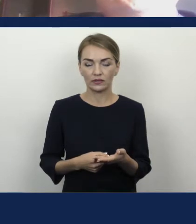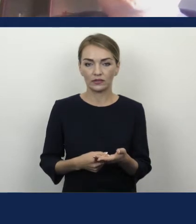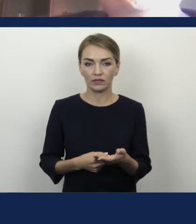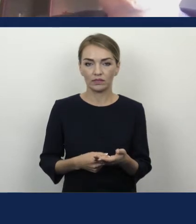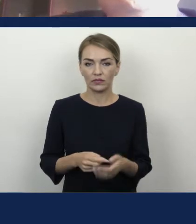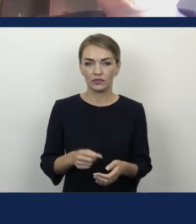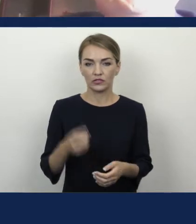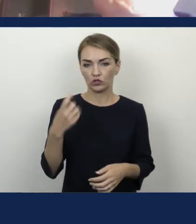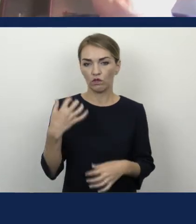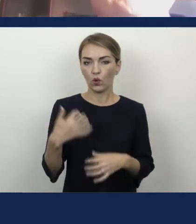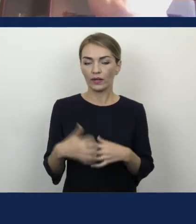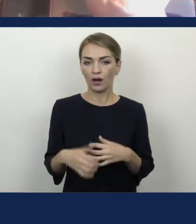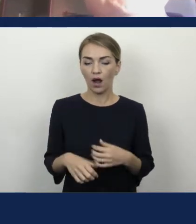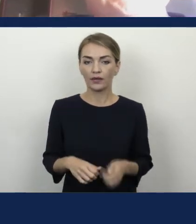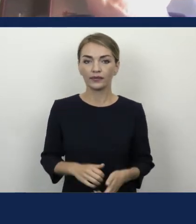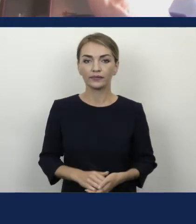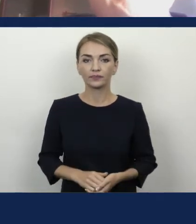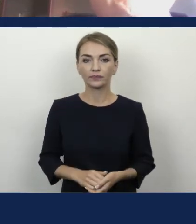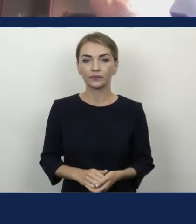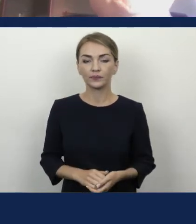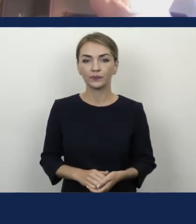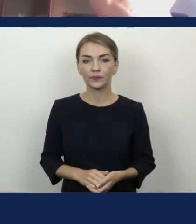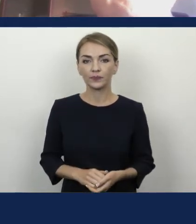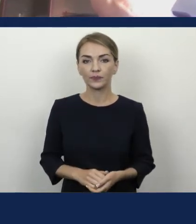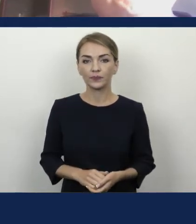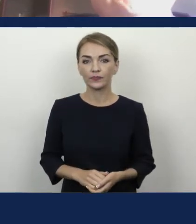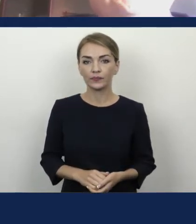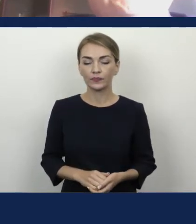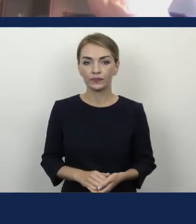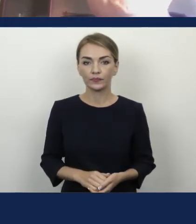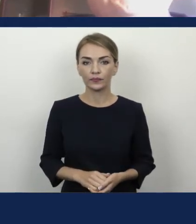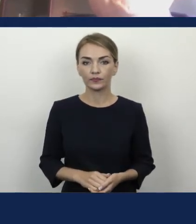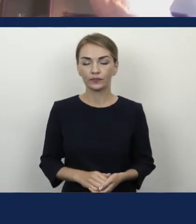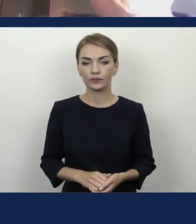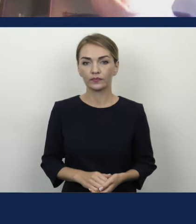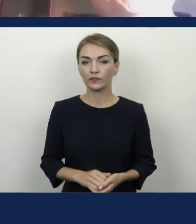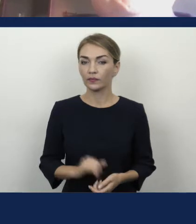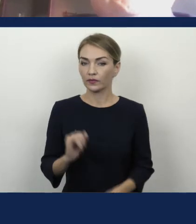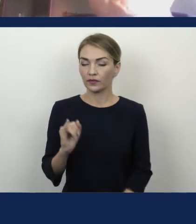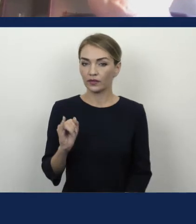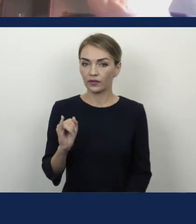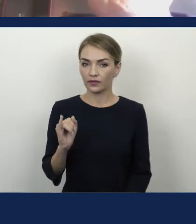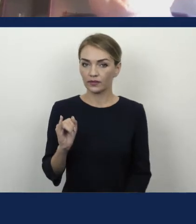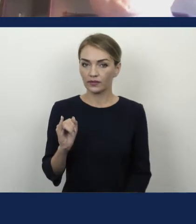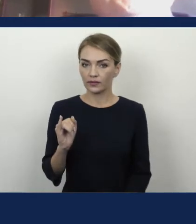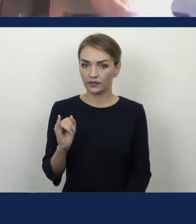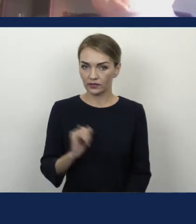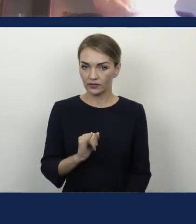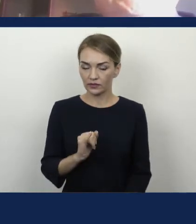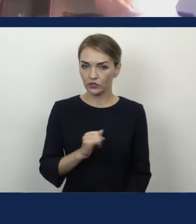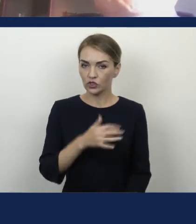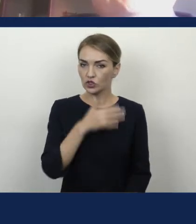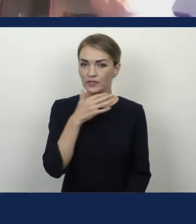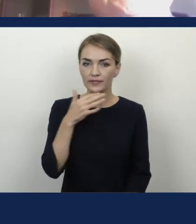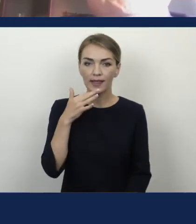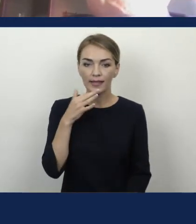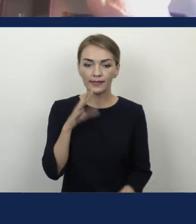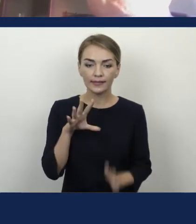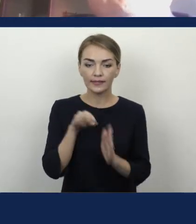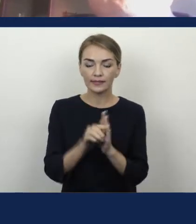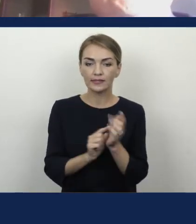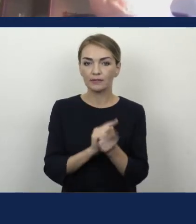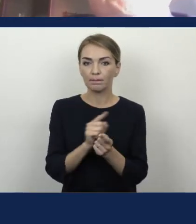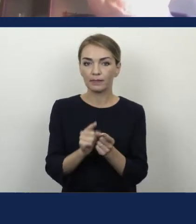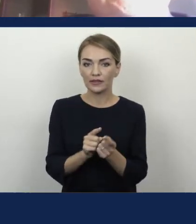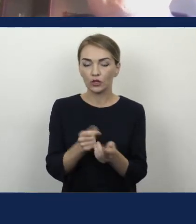numerous constitutional amendments were drafted and reached the initial stages of a